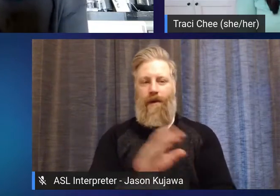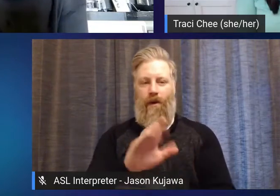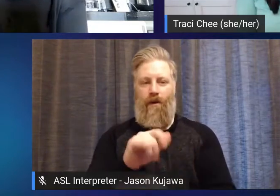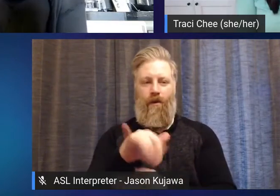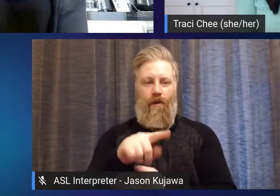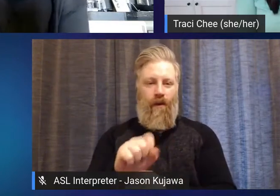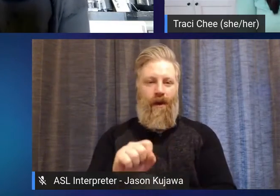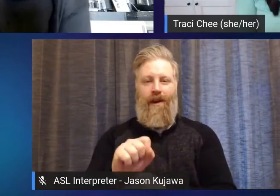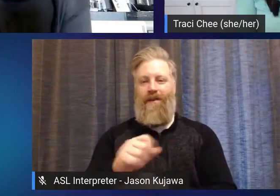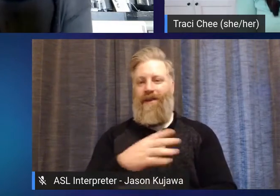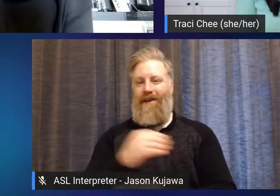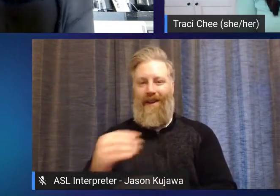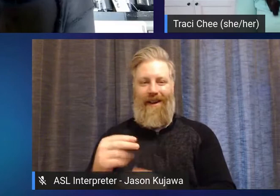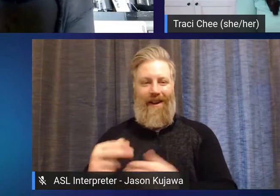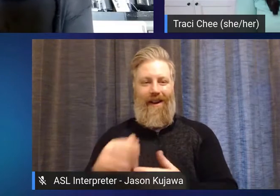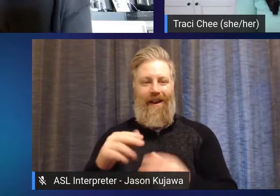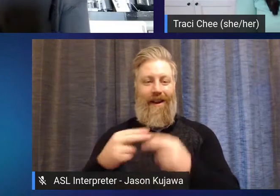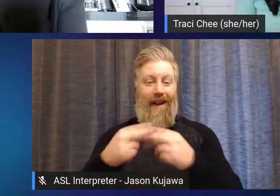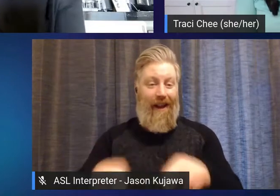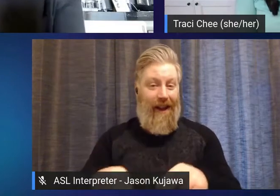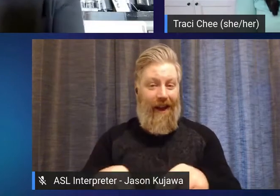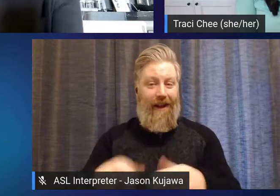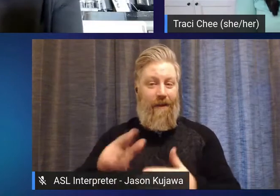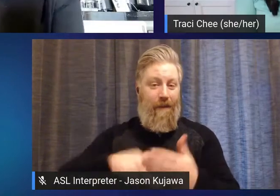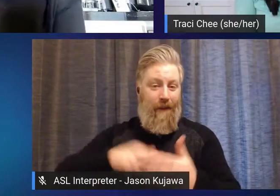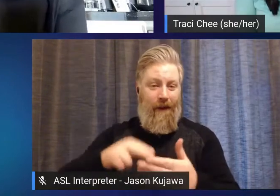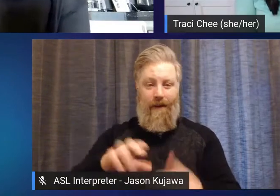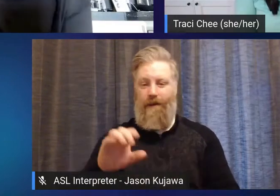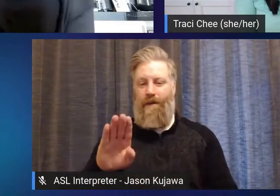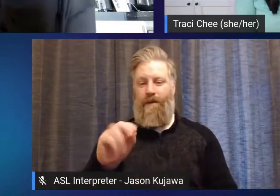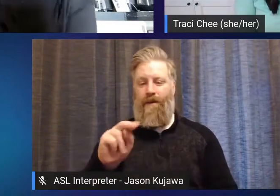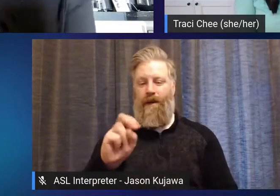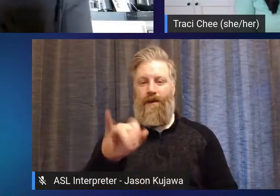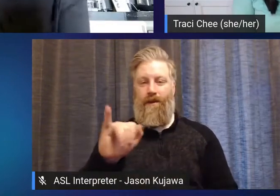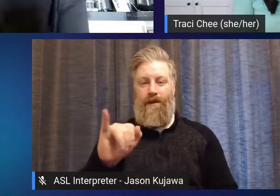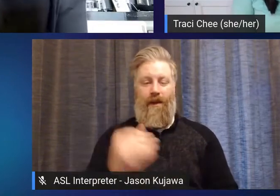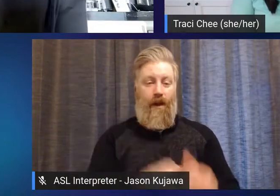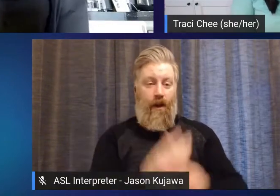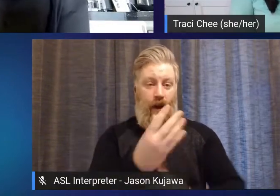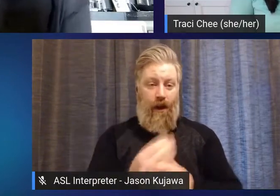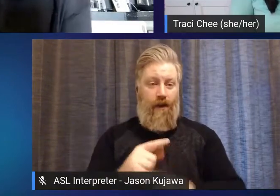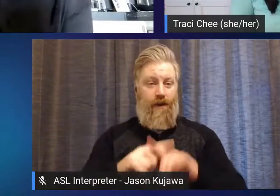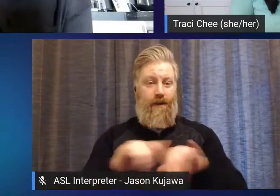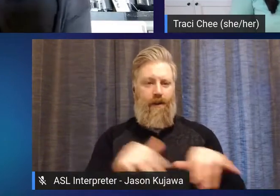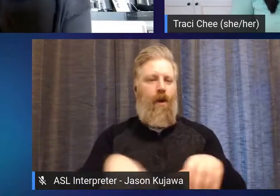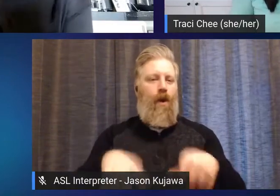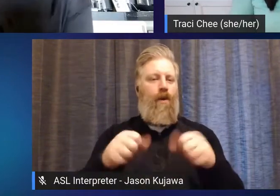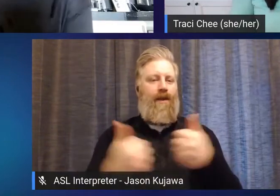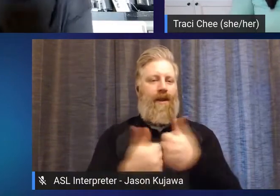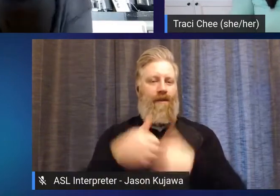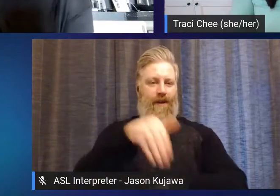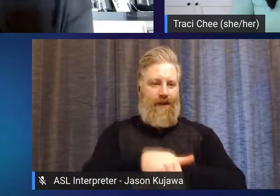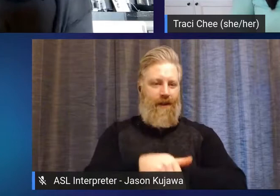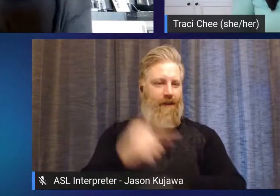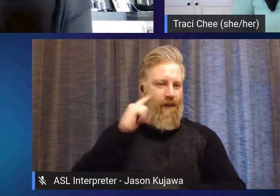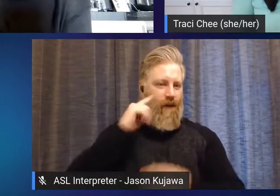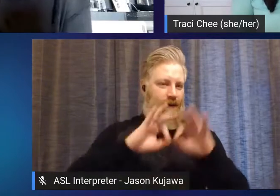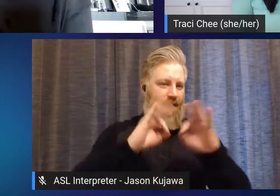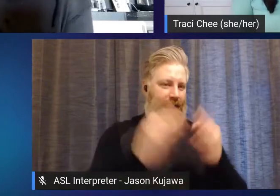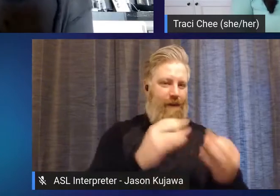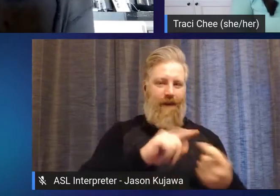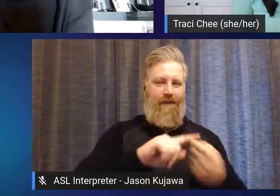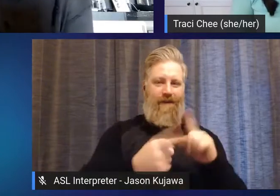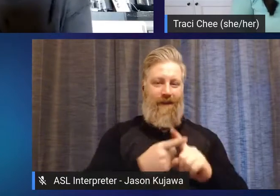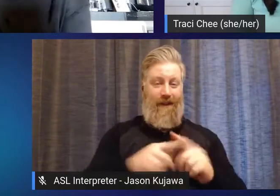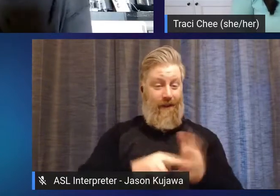egg painting, bonsai gardening, and hosting game nights for family and friends, which basically means Tracy Chi is by far the most interesting